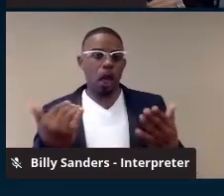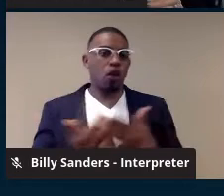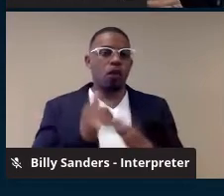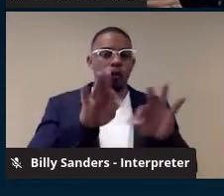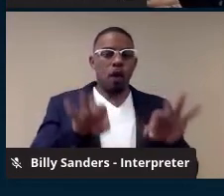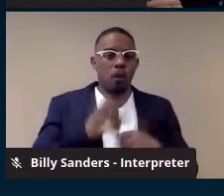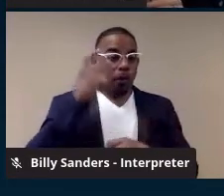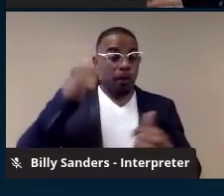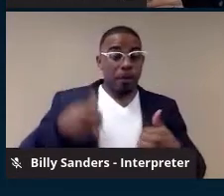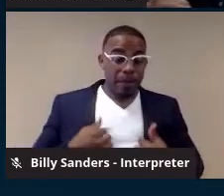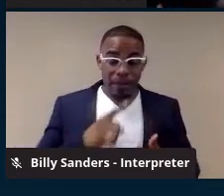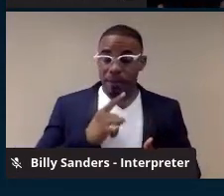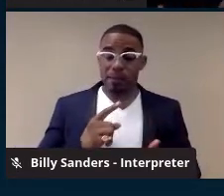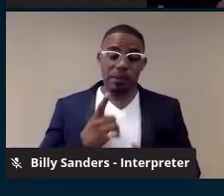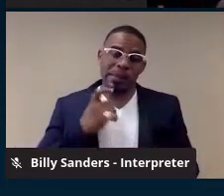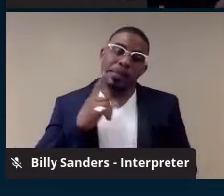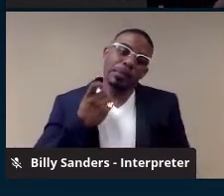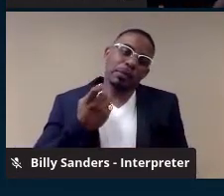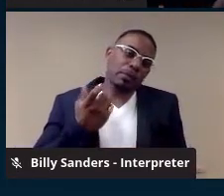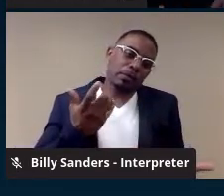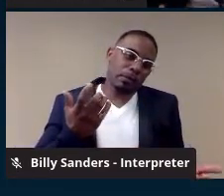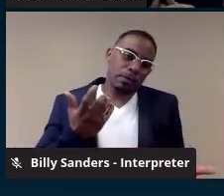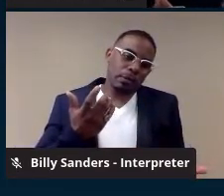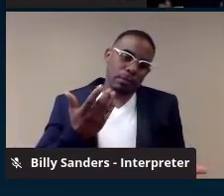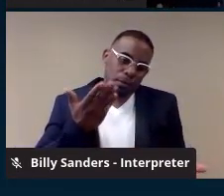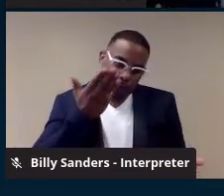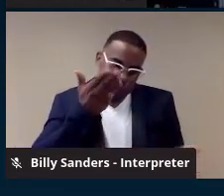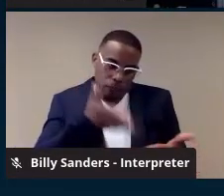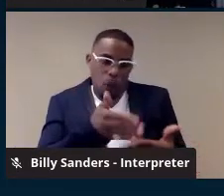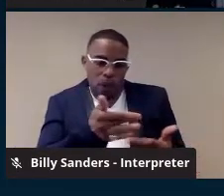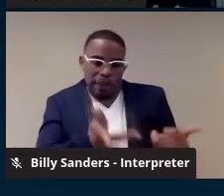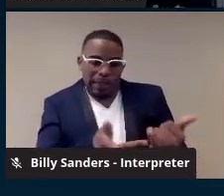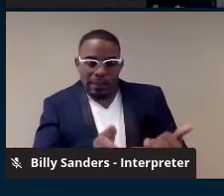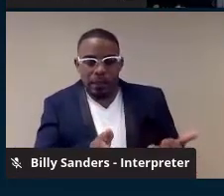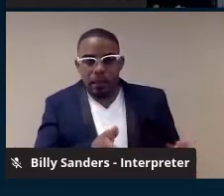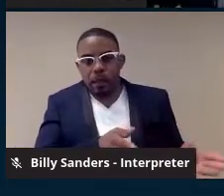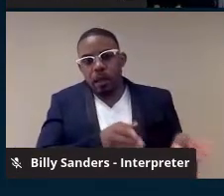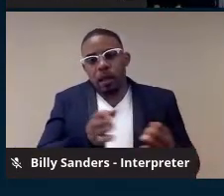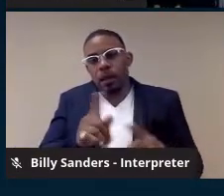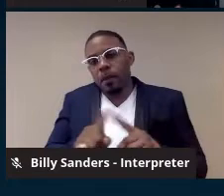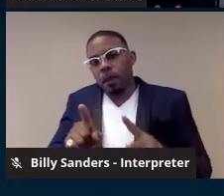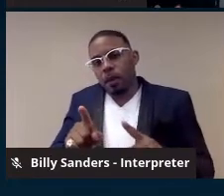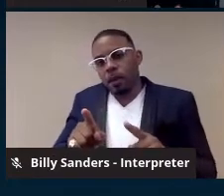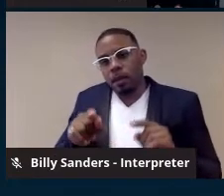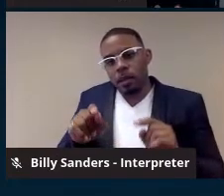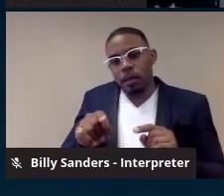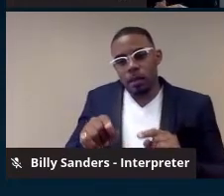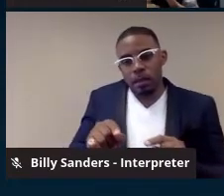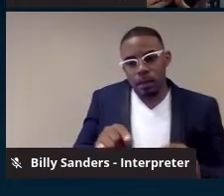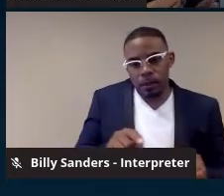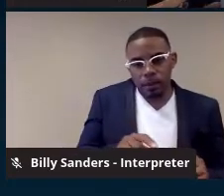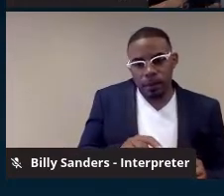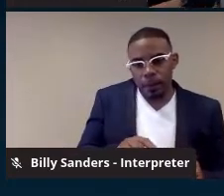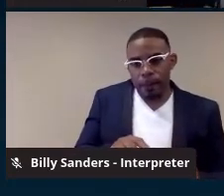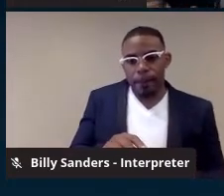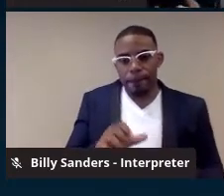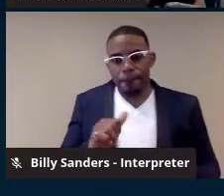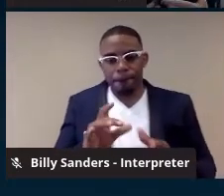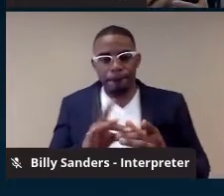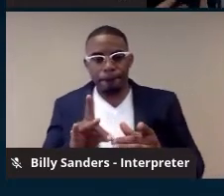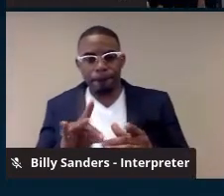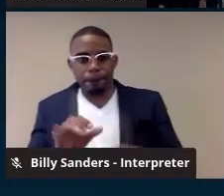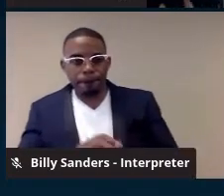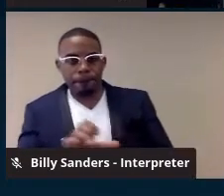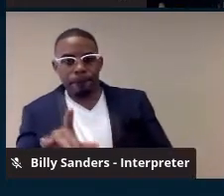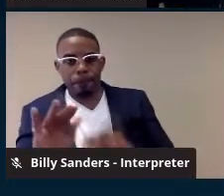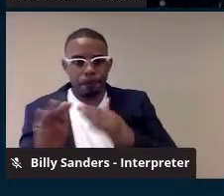me isn't just how cool is the tech, but it is how sustainable is it? What is